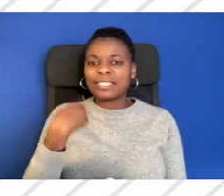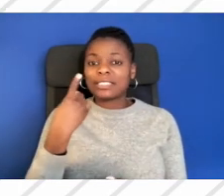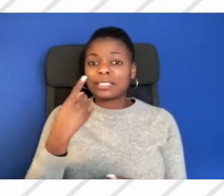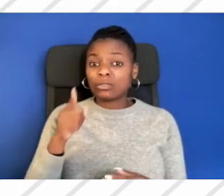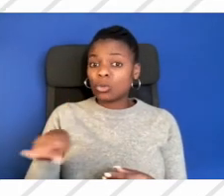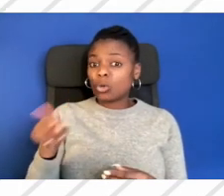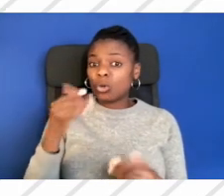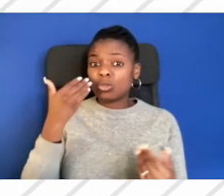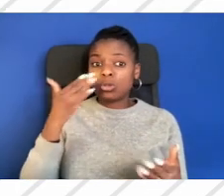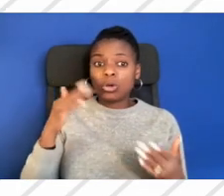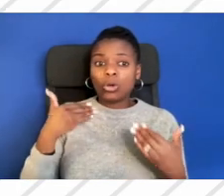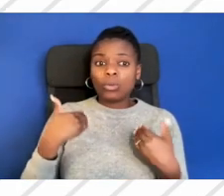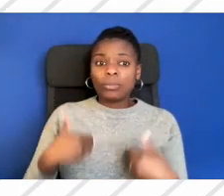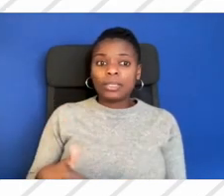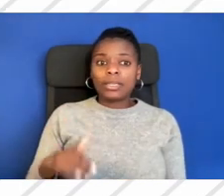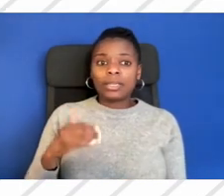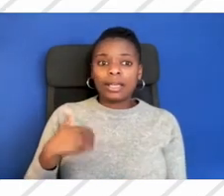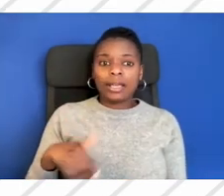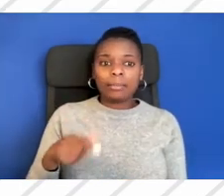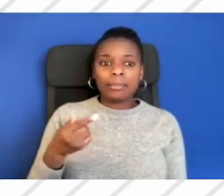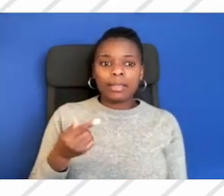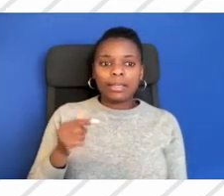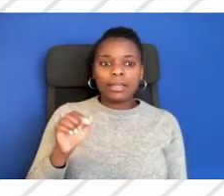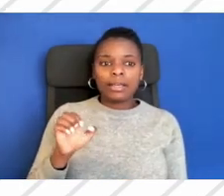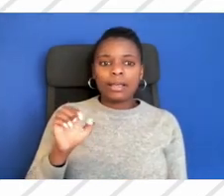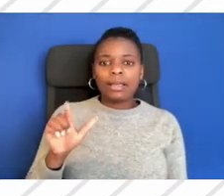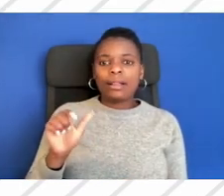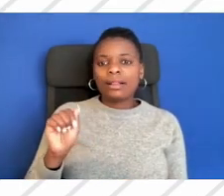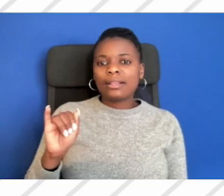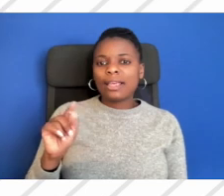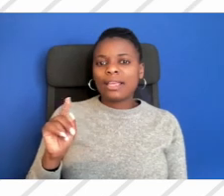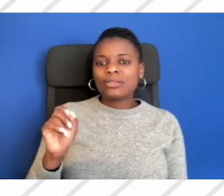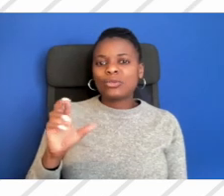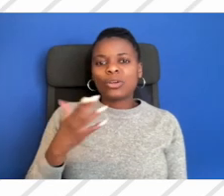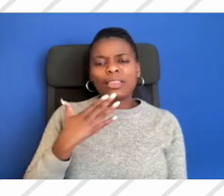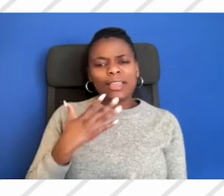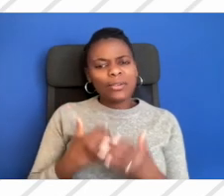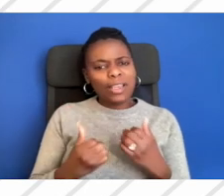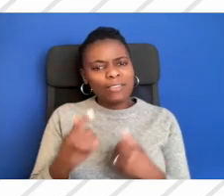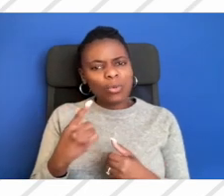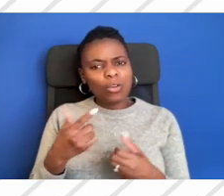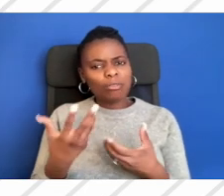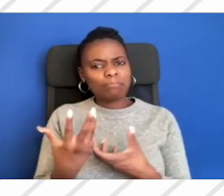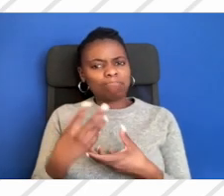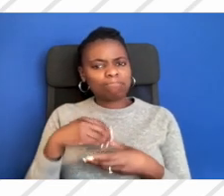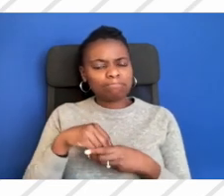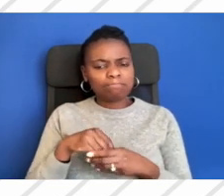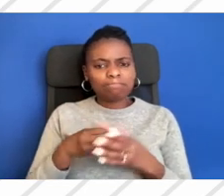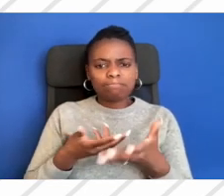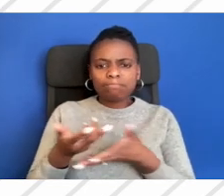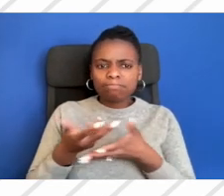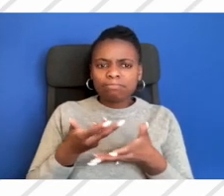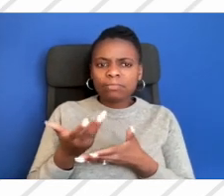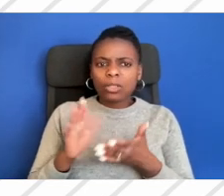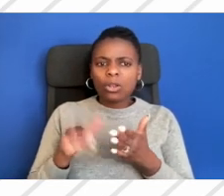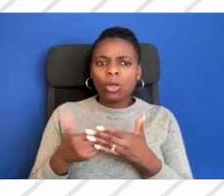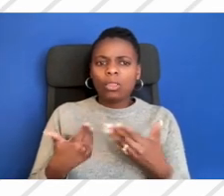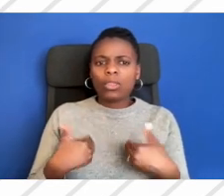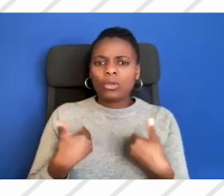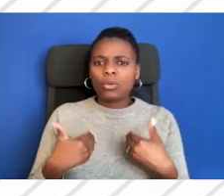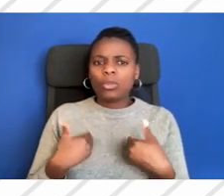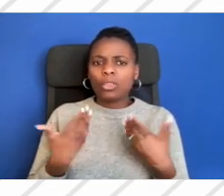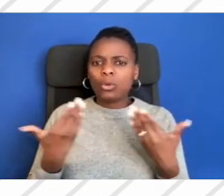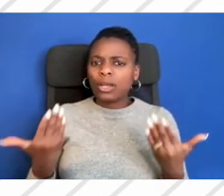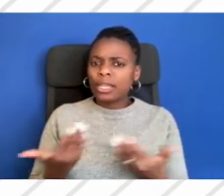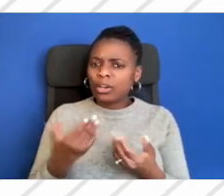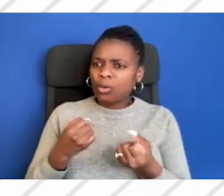Gael Etor. And first of all, thank you so much to everyone for being so engaged and for all the youth that are here who are advocating